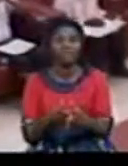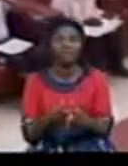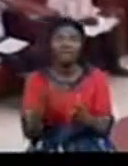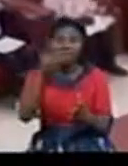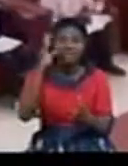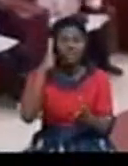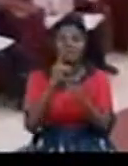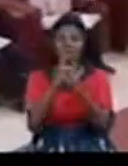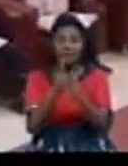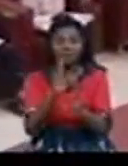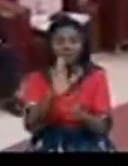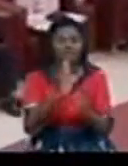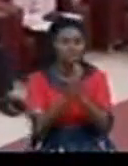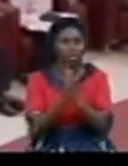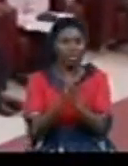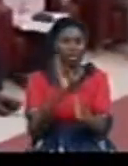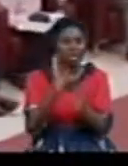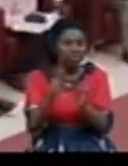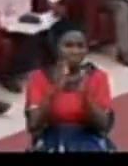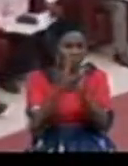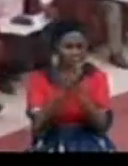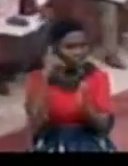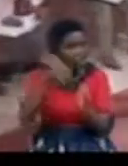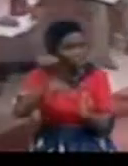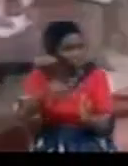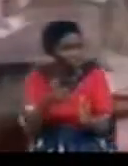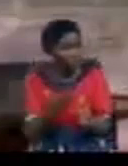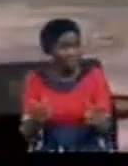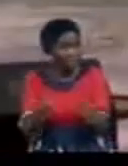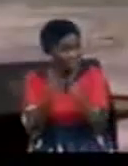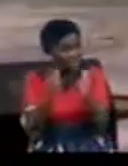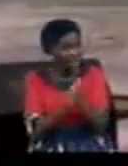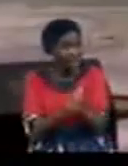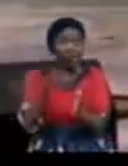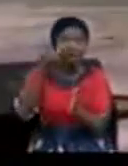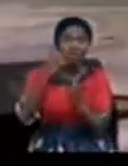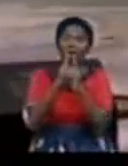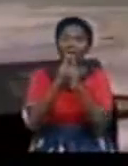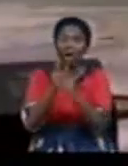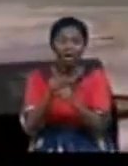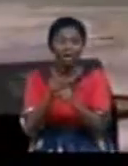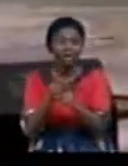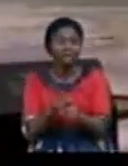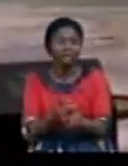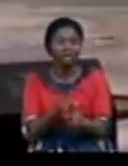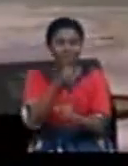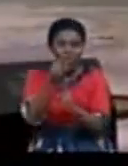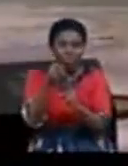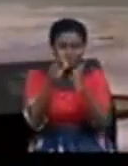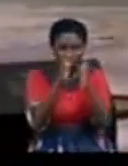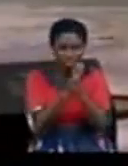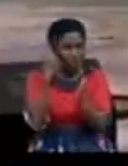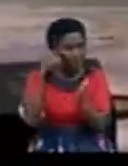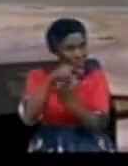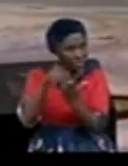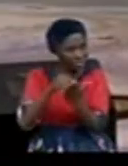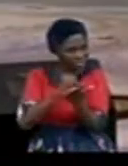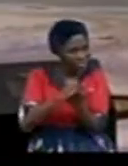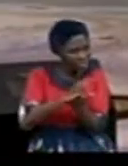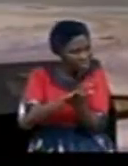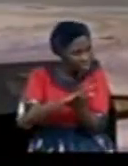those other things and God answers, when you pray for this sanctification that takes